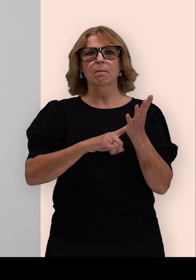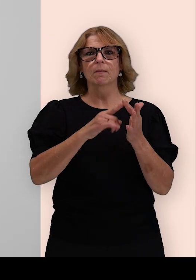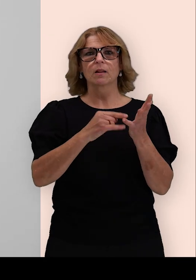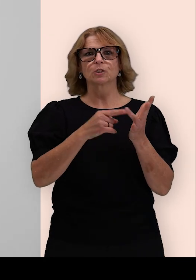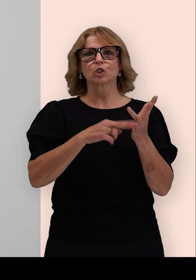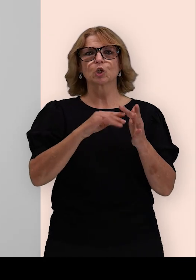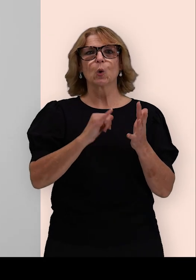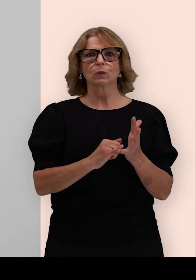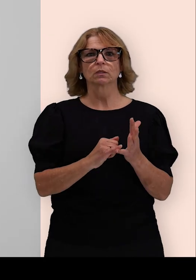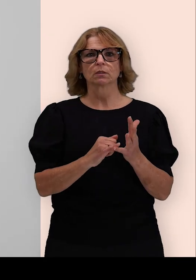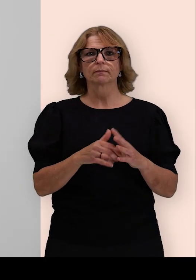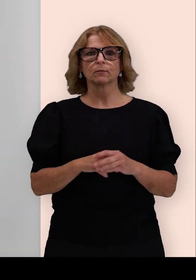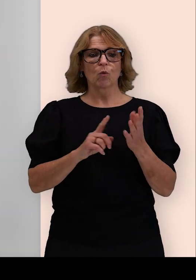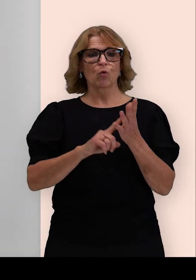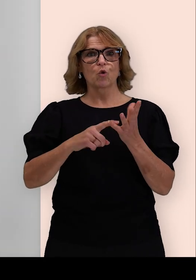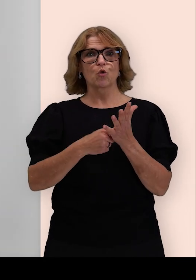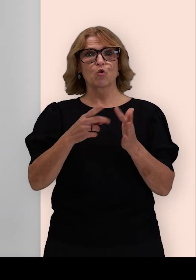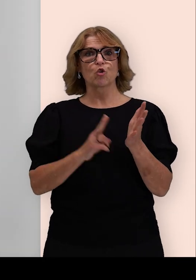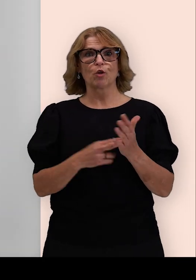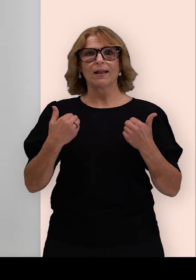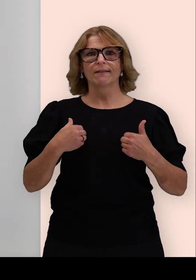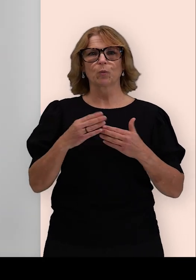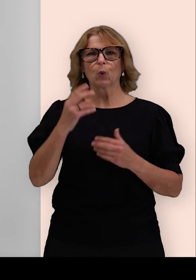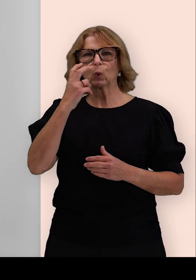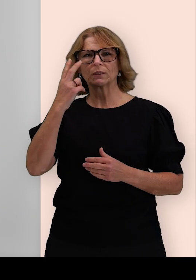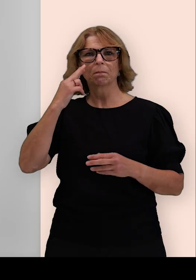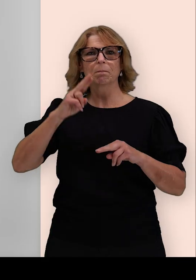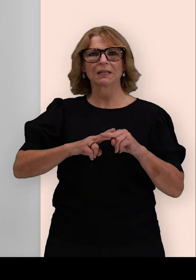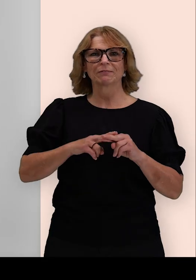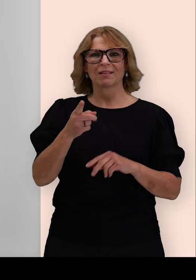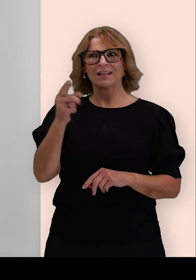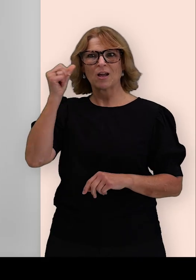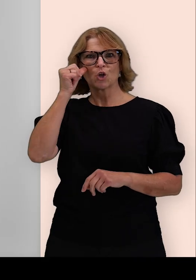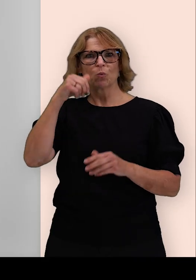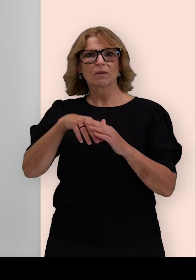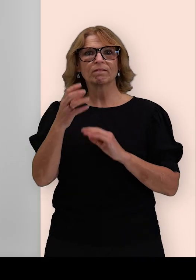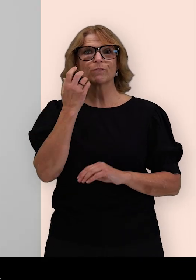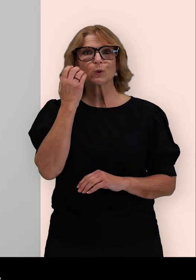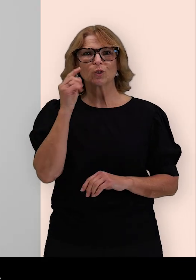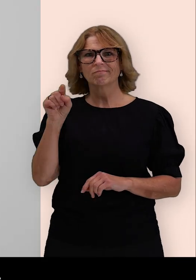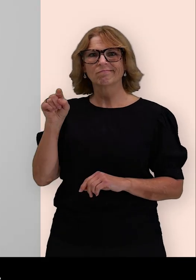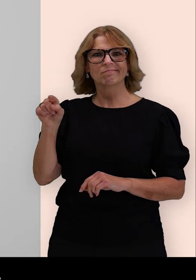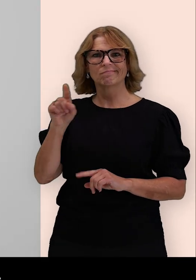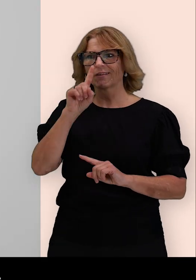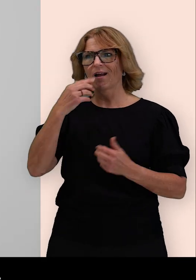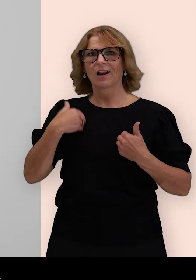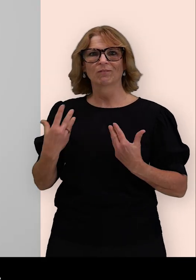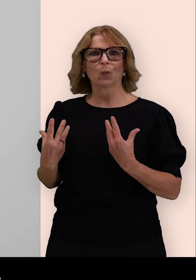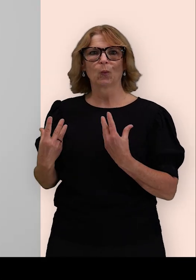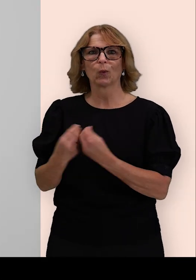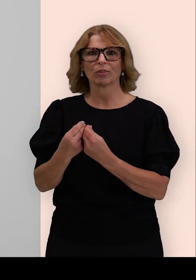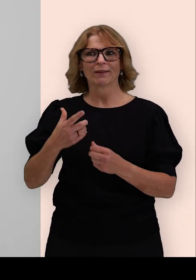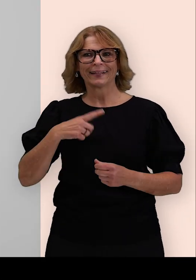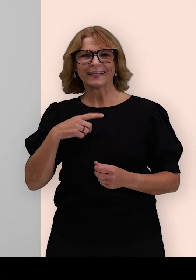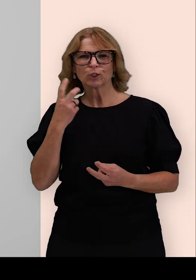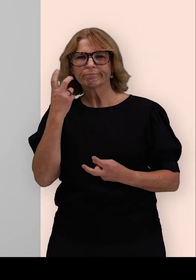our Milestone Solutions arm. Lauren lives with ageing parents and they know that in the future Lauren won't be able to live with them,